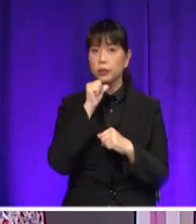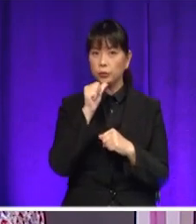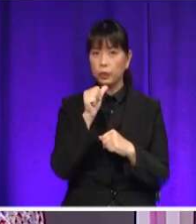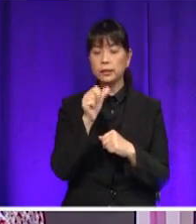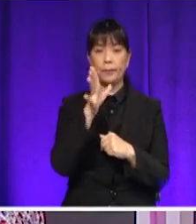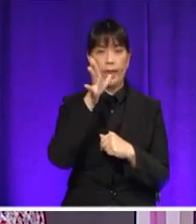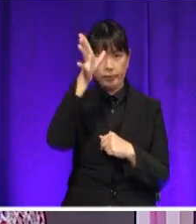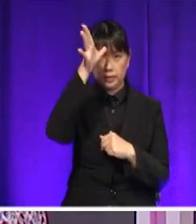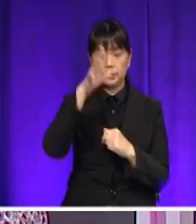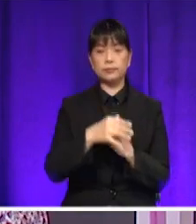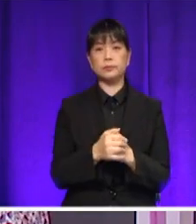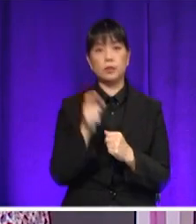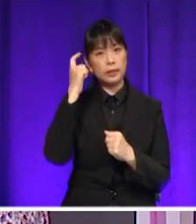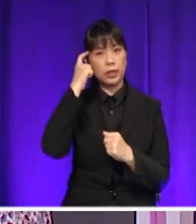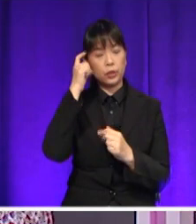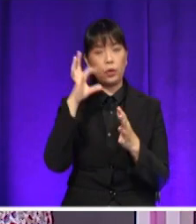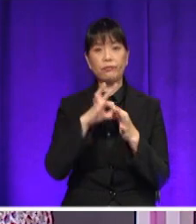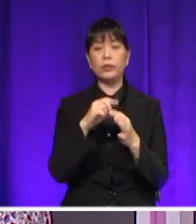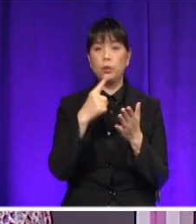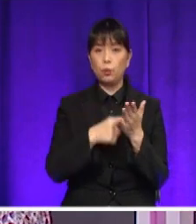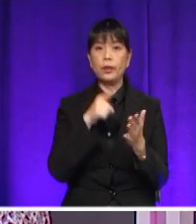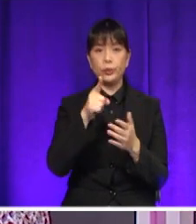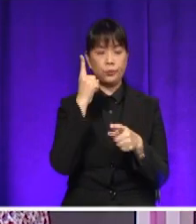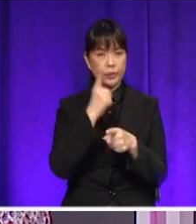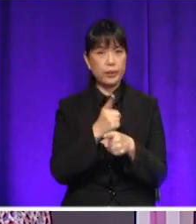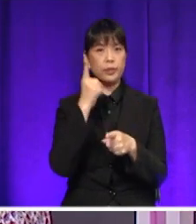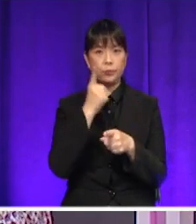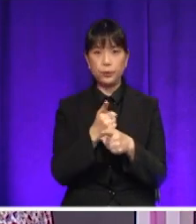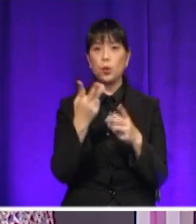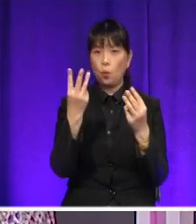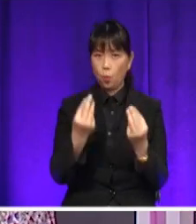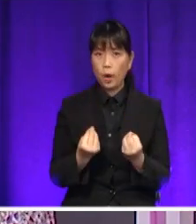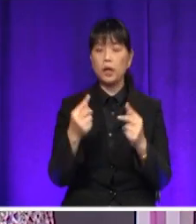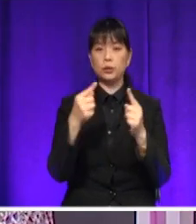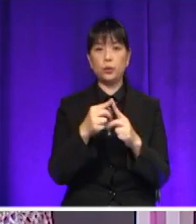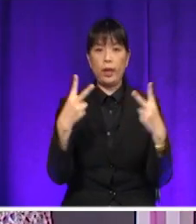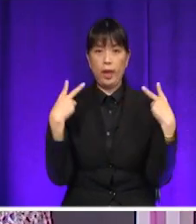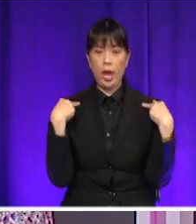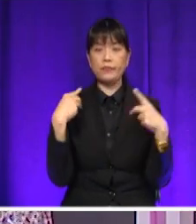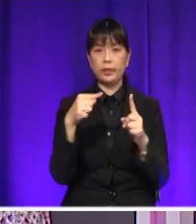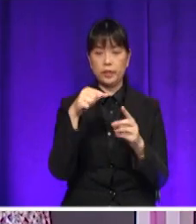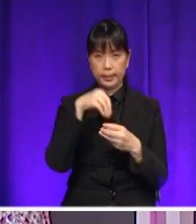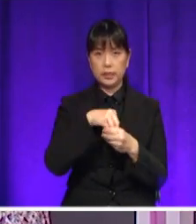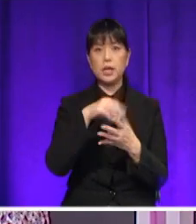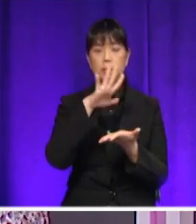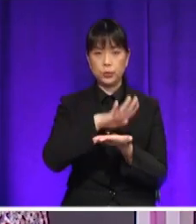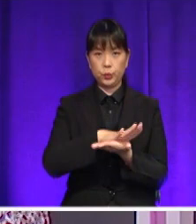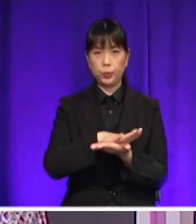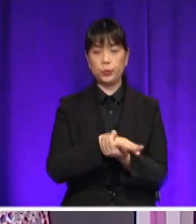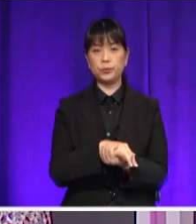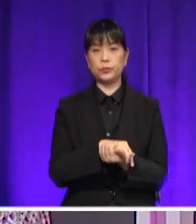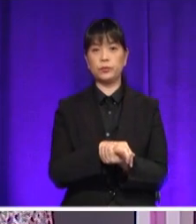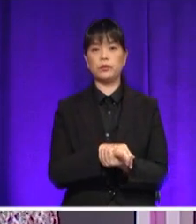of what it is that you really want to have at school. If you're given, say, for example,